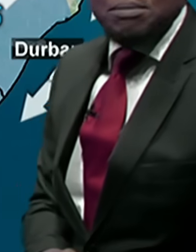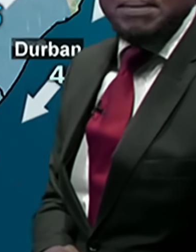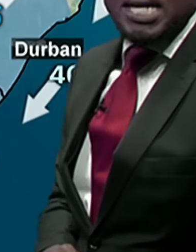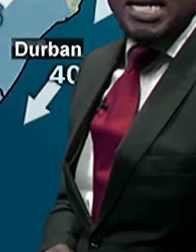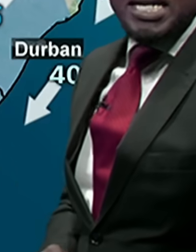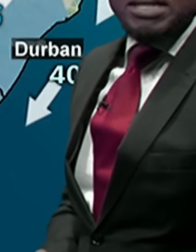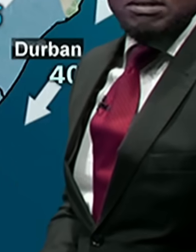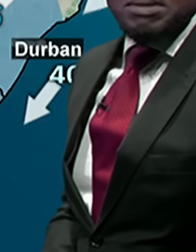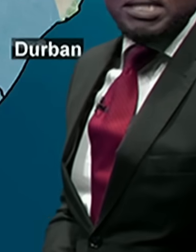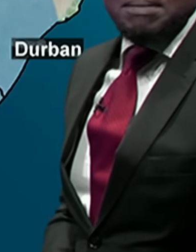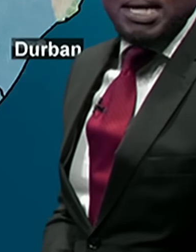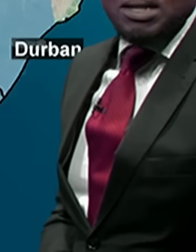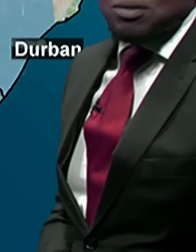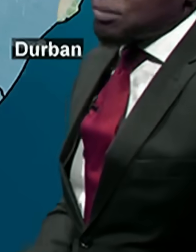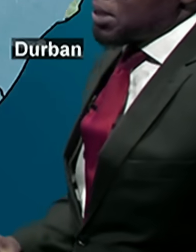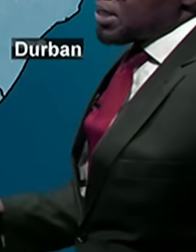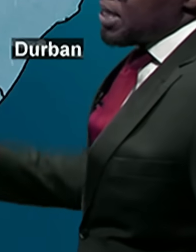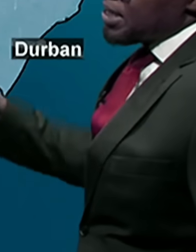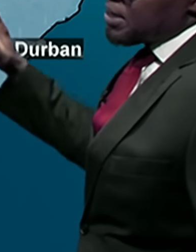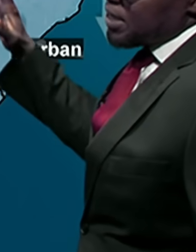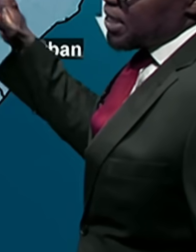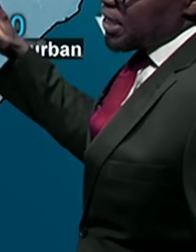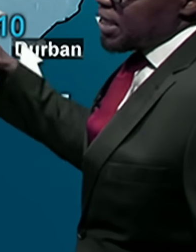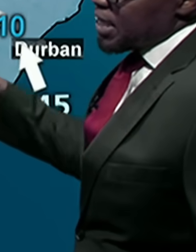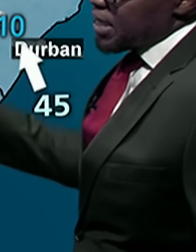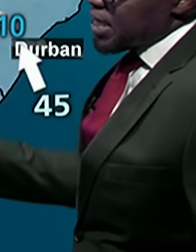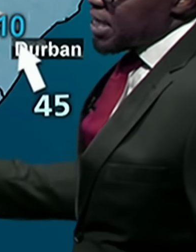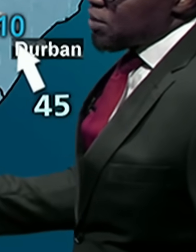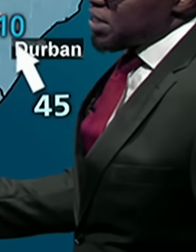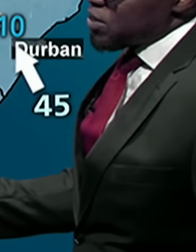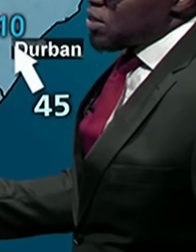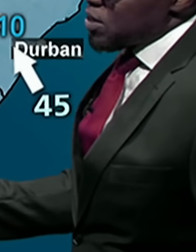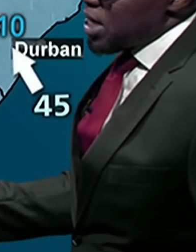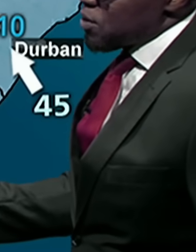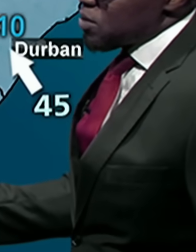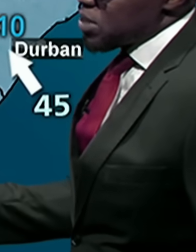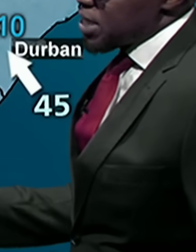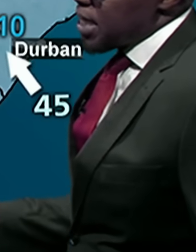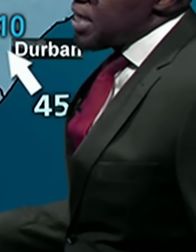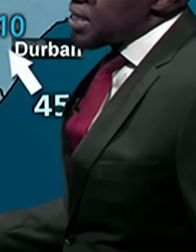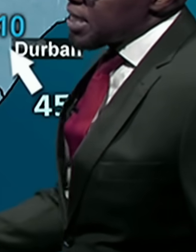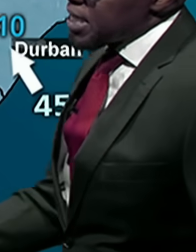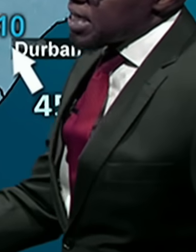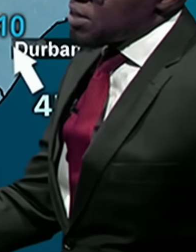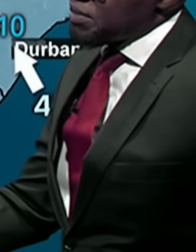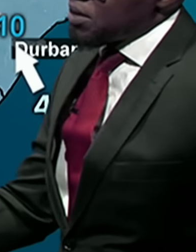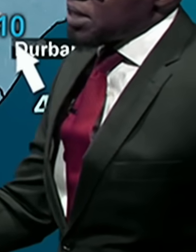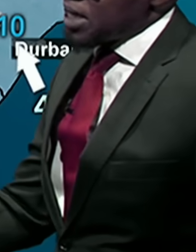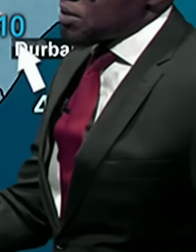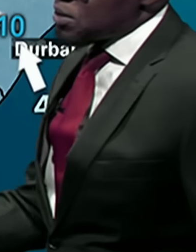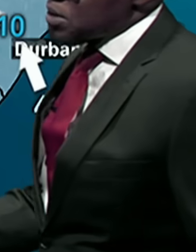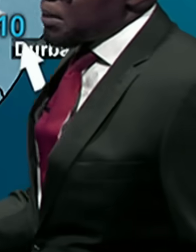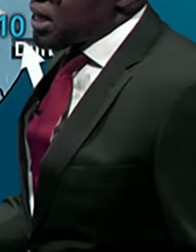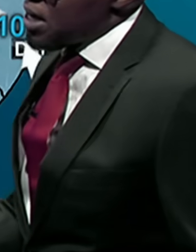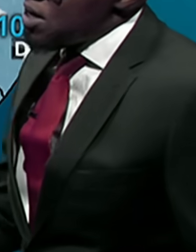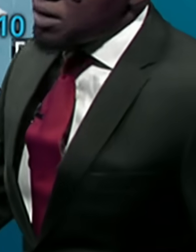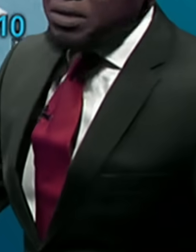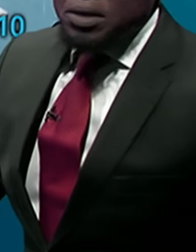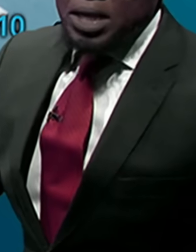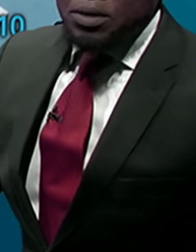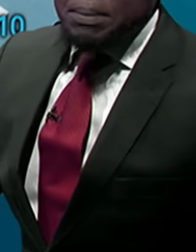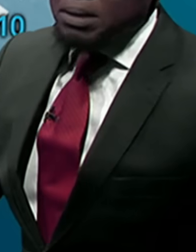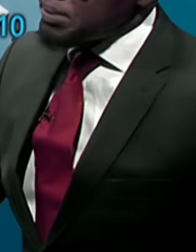har ho mpomolanga e tle pula tse matla pula tse hlakileng hlahle dina na re fela jela ka har ko Ruzantala dina na re le tla fela hona ka ro ko ka bega